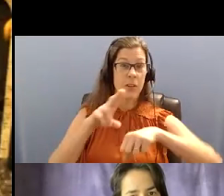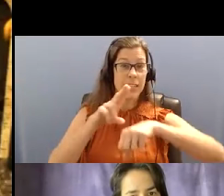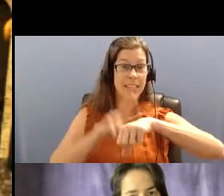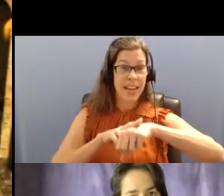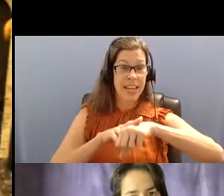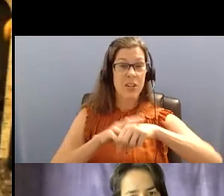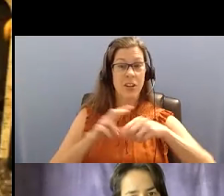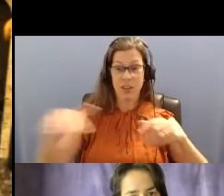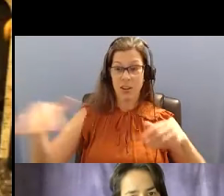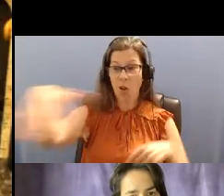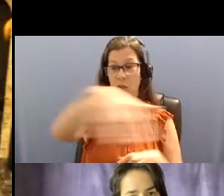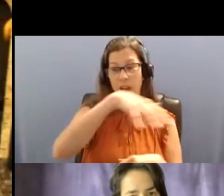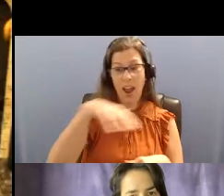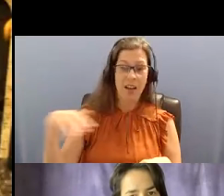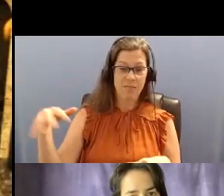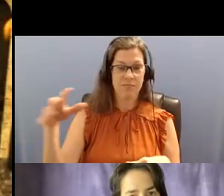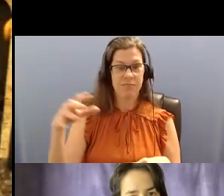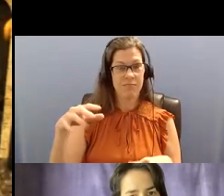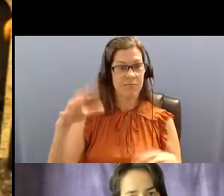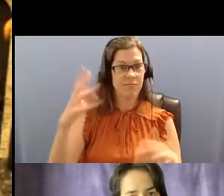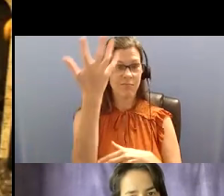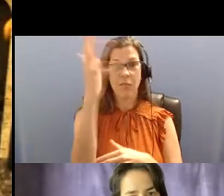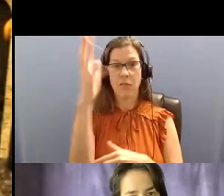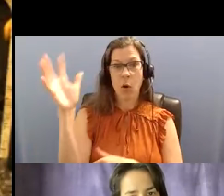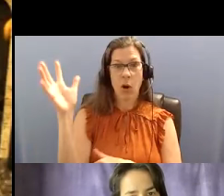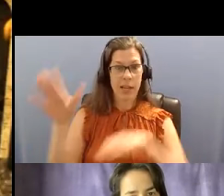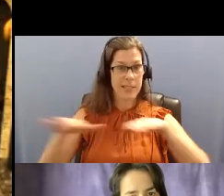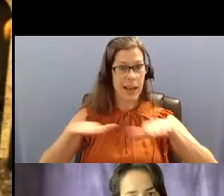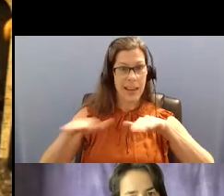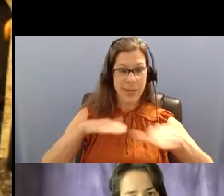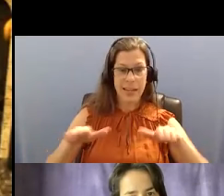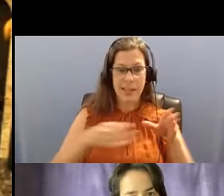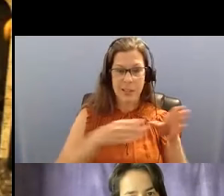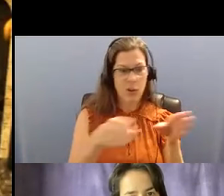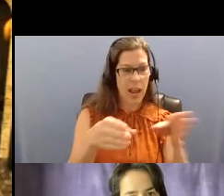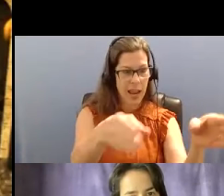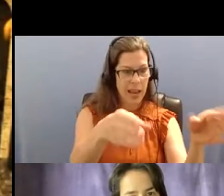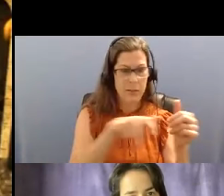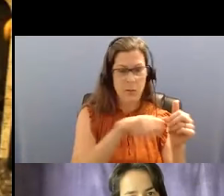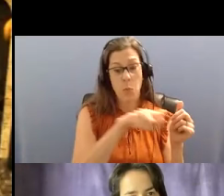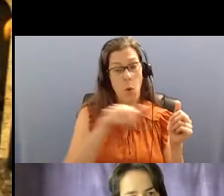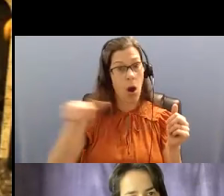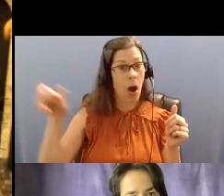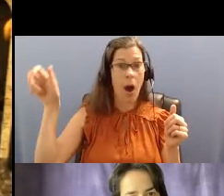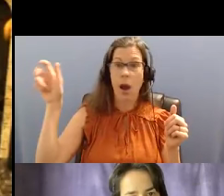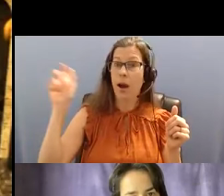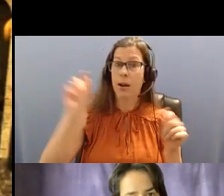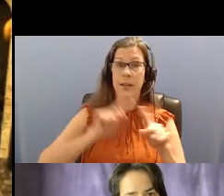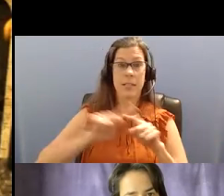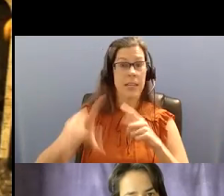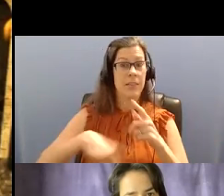around us. We have forests, we have hiking trails, lots to do in all types